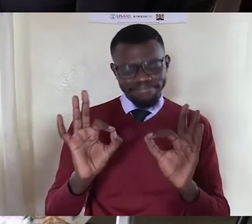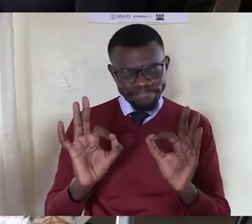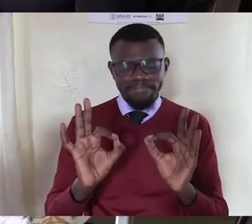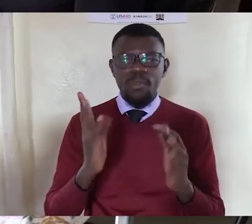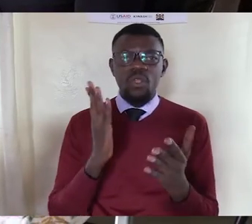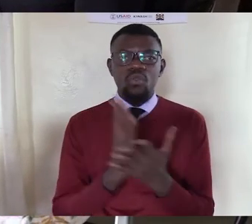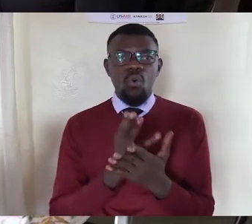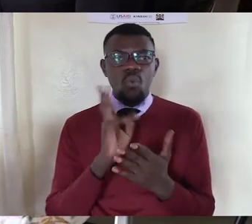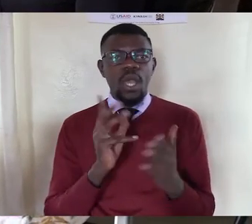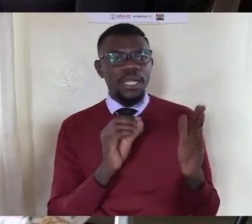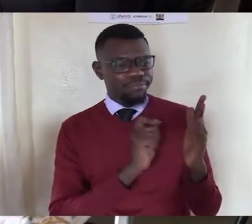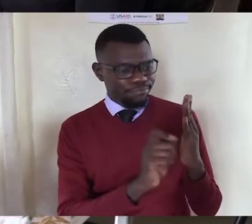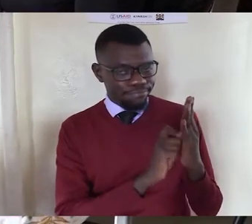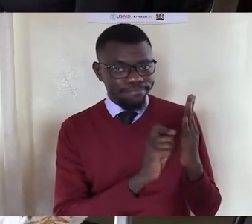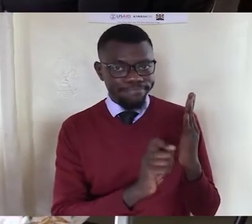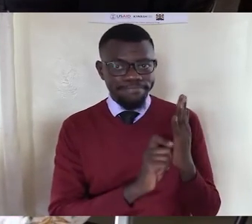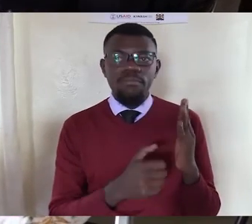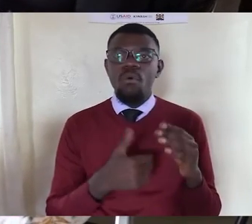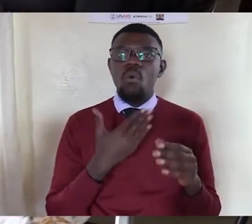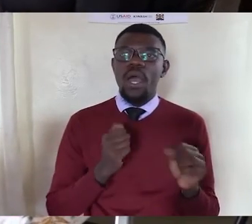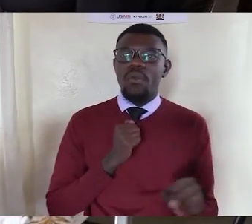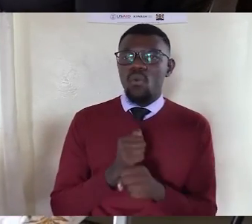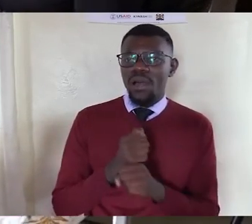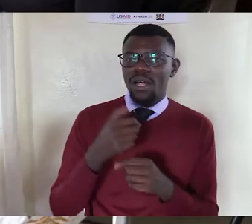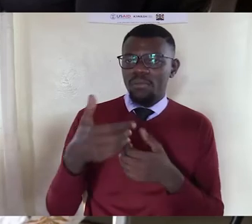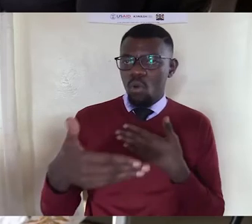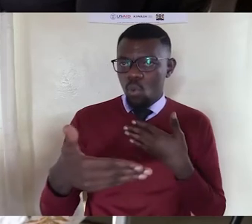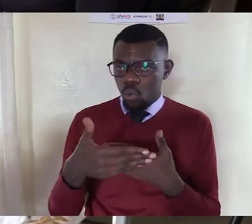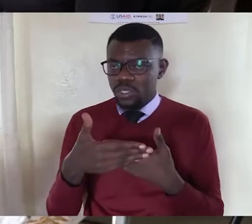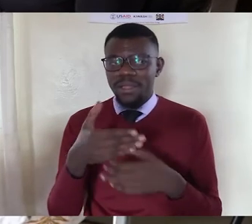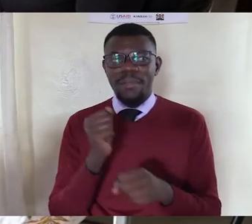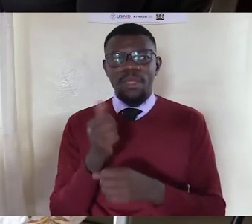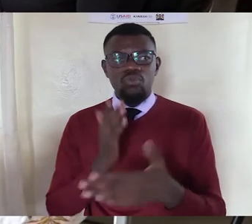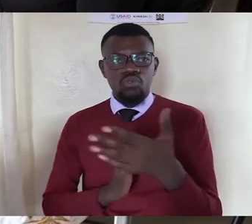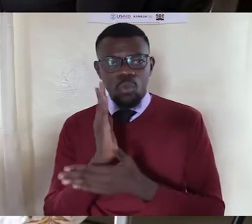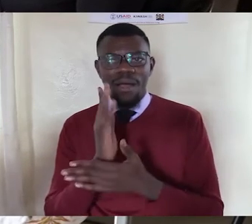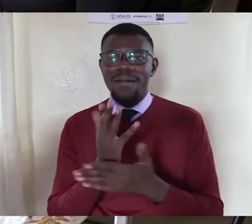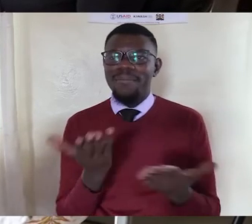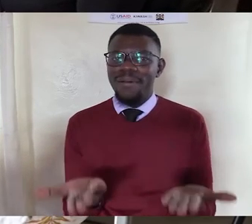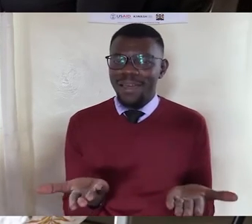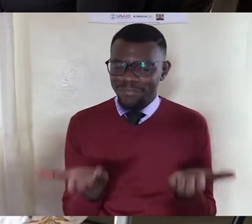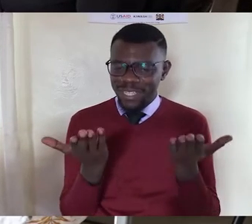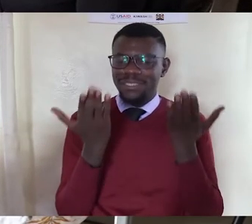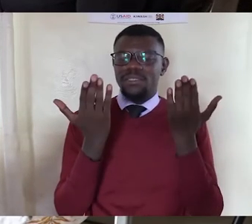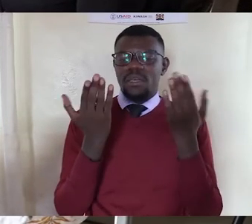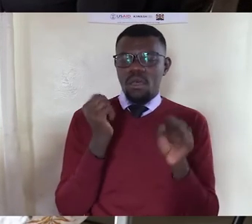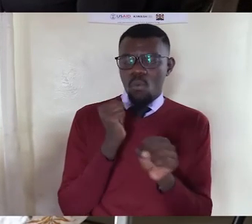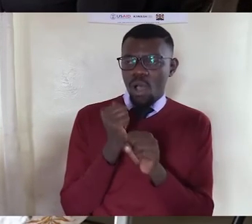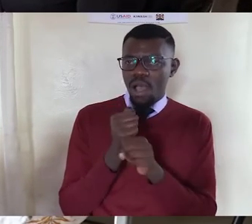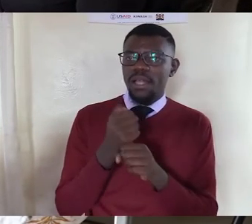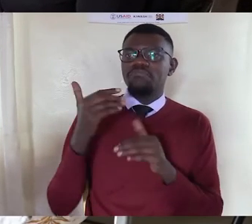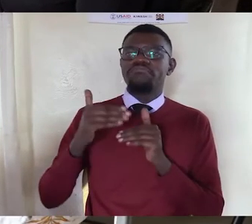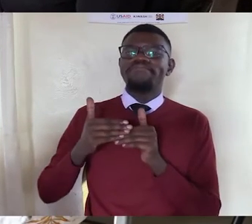We'll put them into consideration and just ensure that we work closely to ensure that we advance this work the